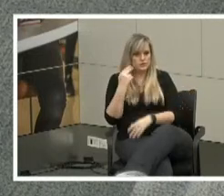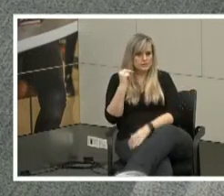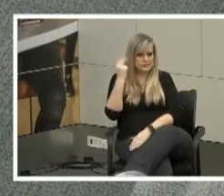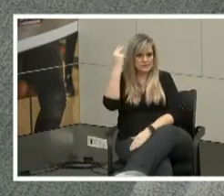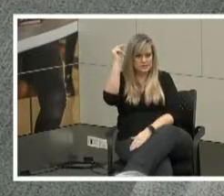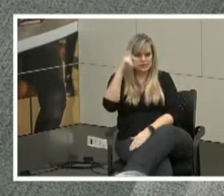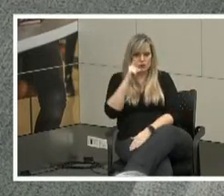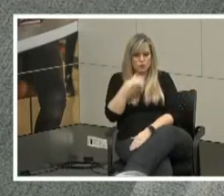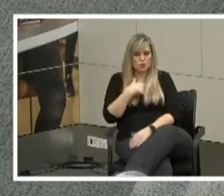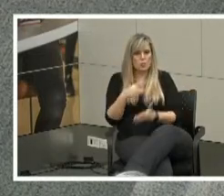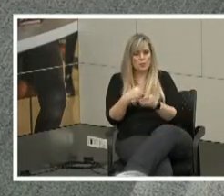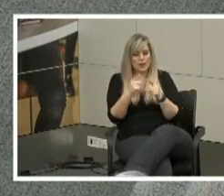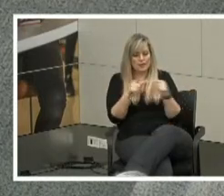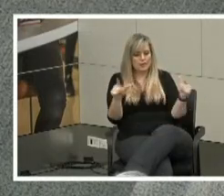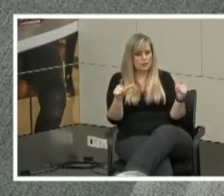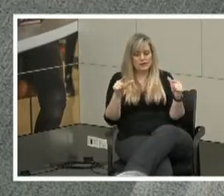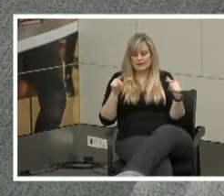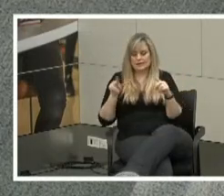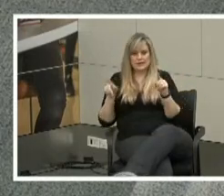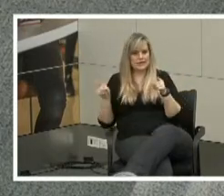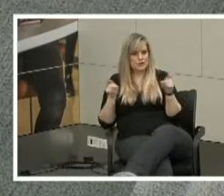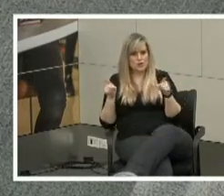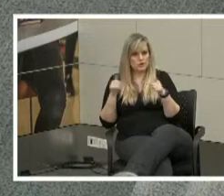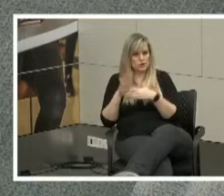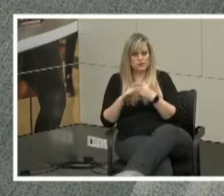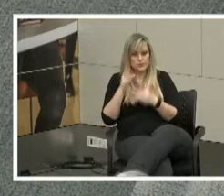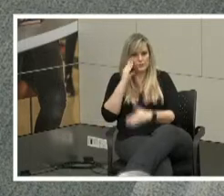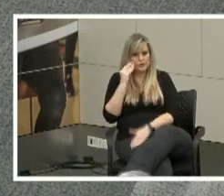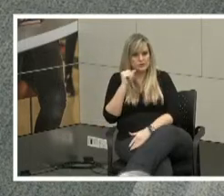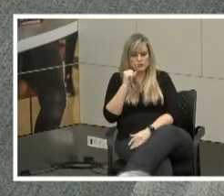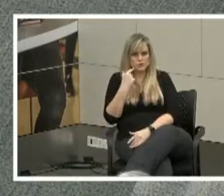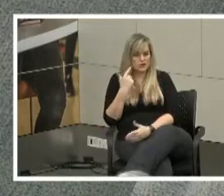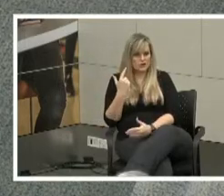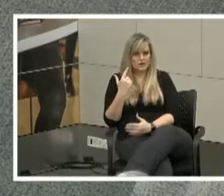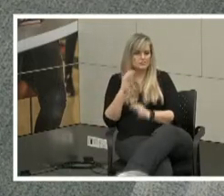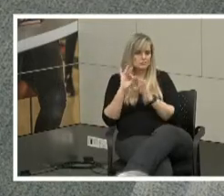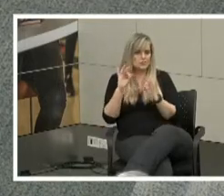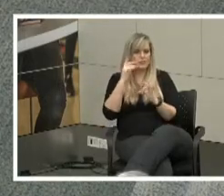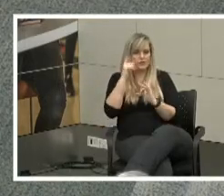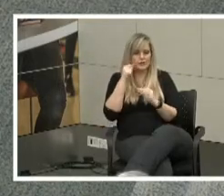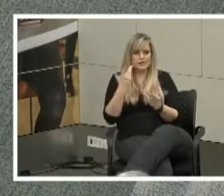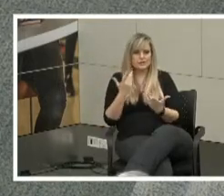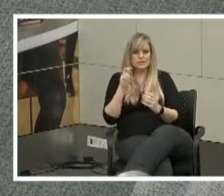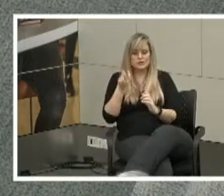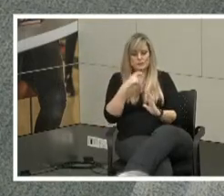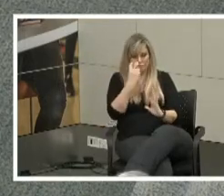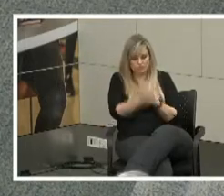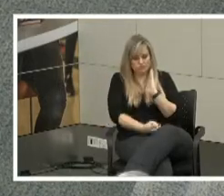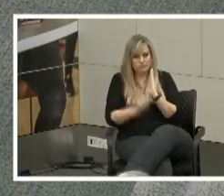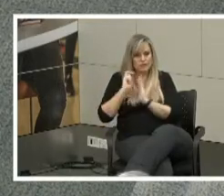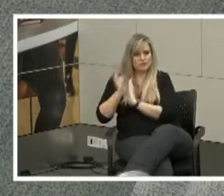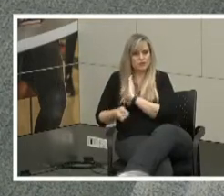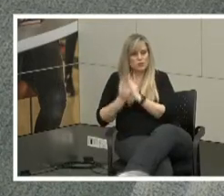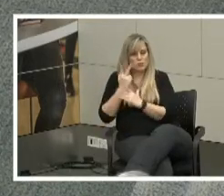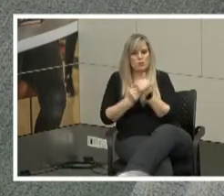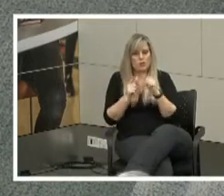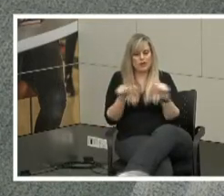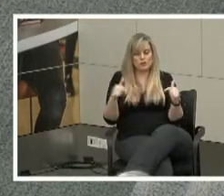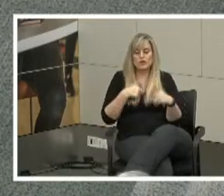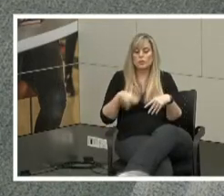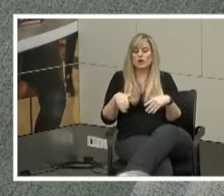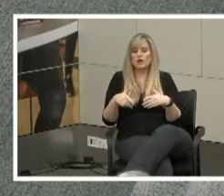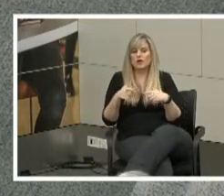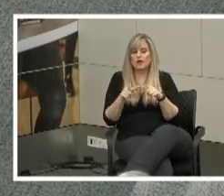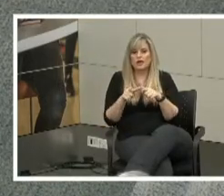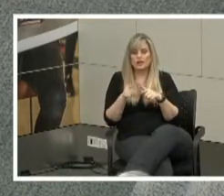neither of our experiences were ideal because learning Spanish doesn't flourish until you fully immersed in it we were lucky to be admitted to Wharton dual